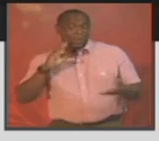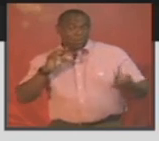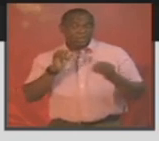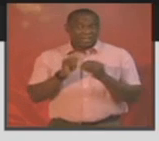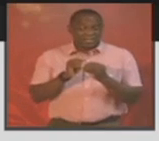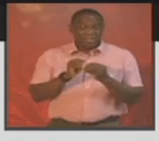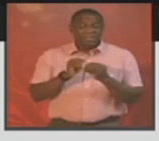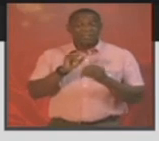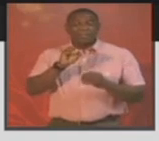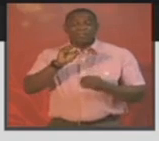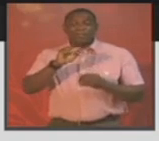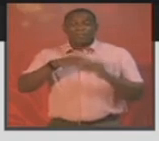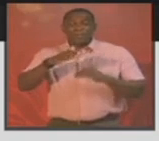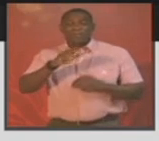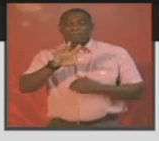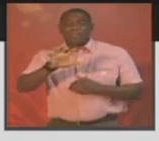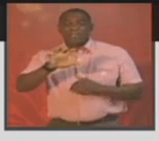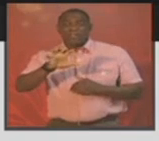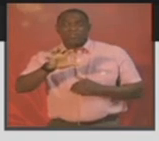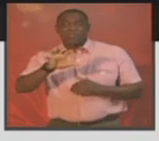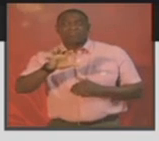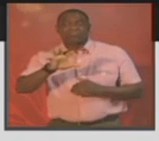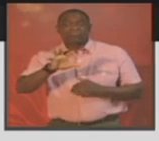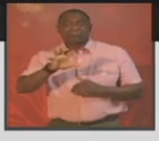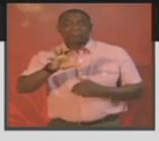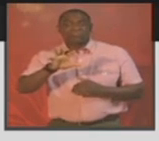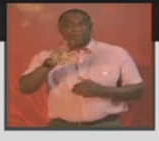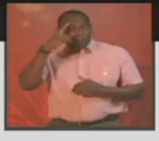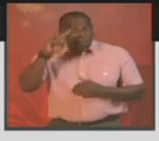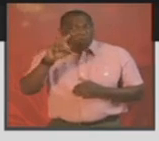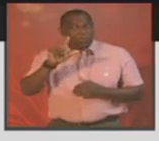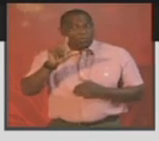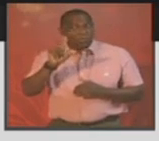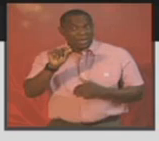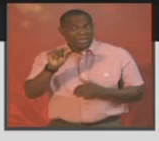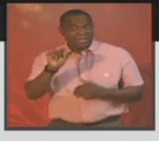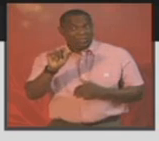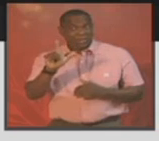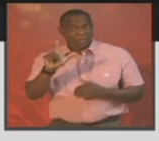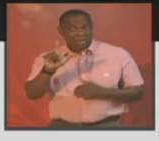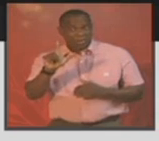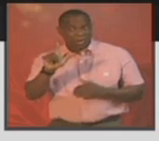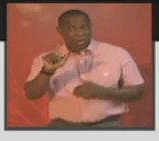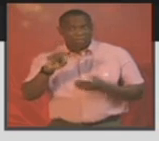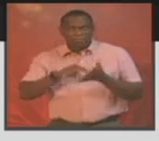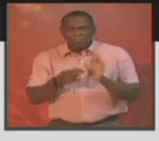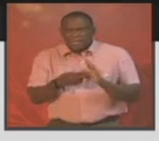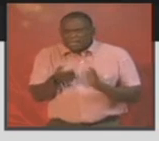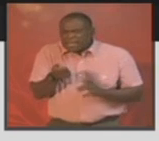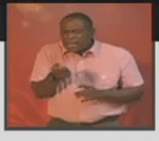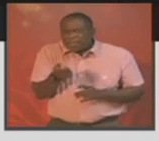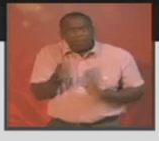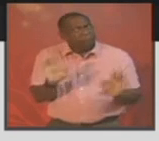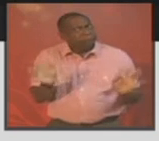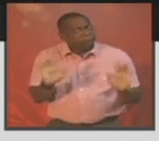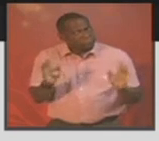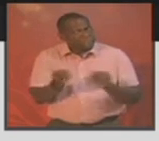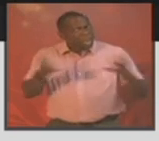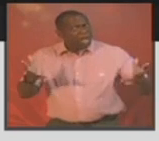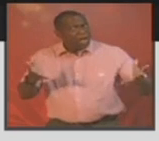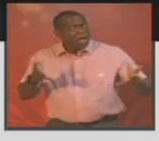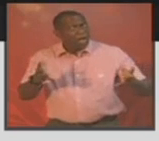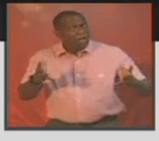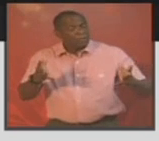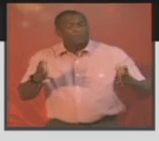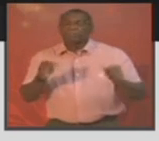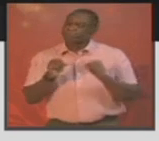2021. That is not an insignificant number. We are continuing to emphasize the importance of